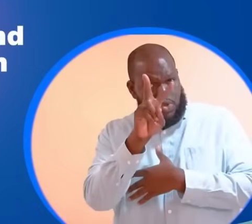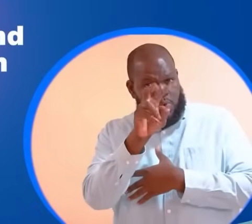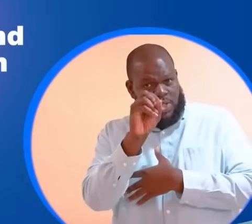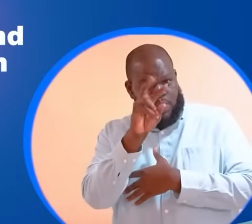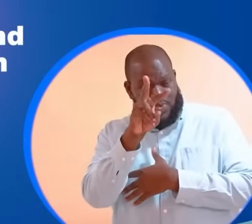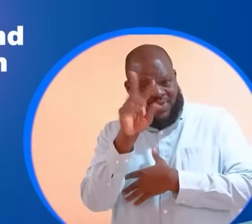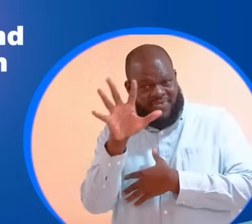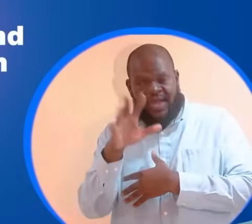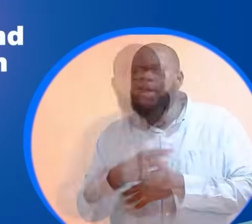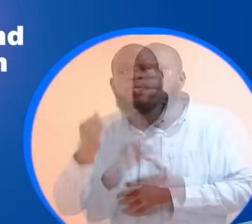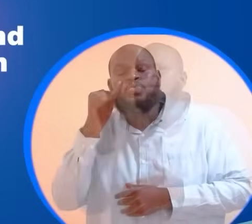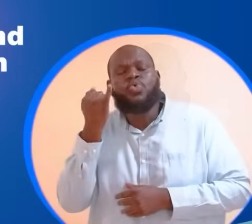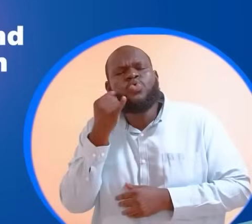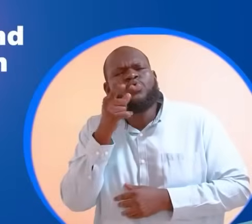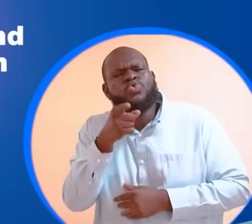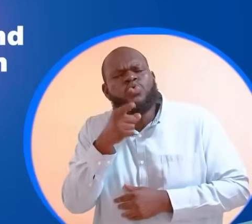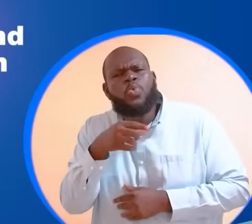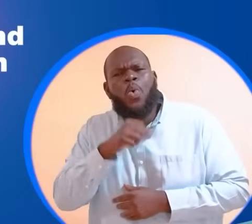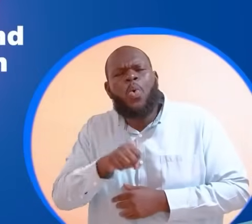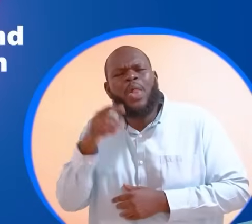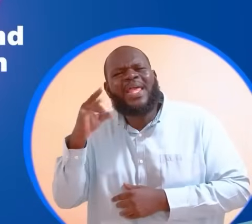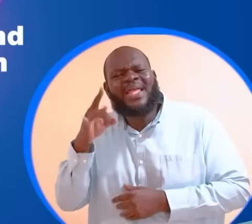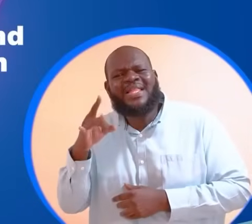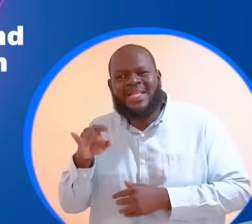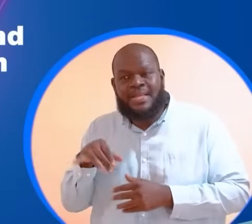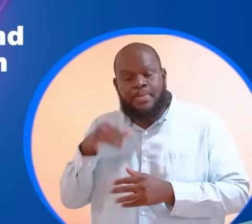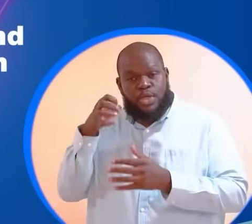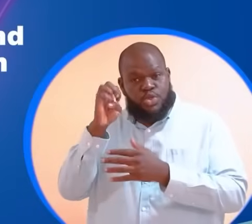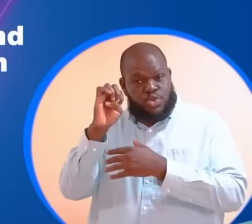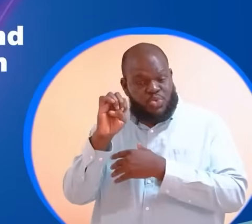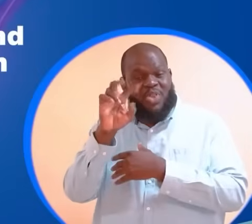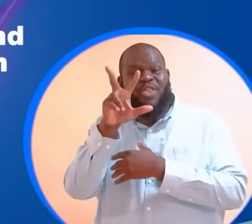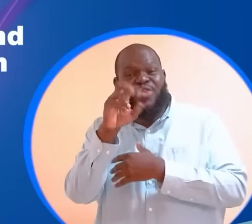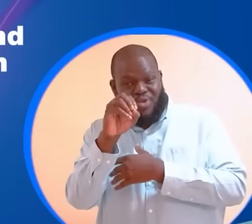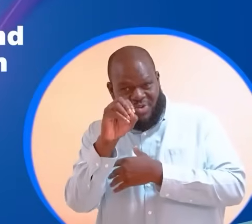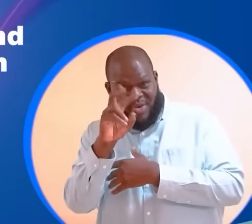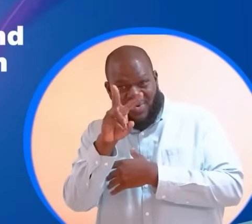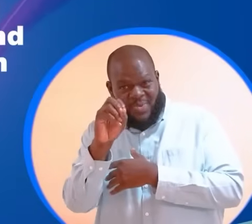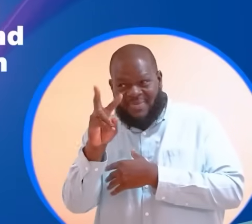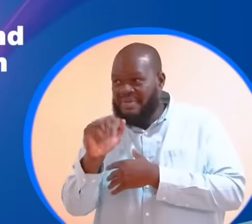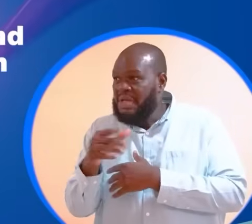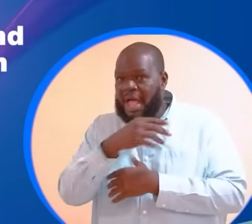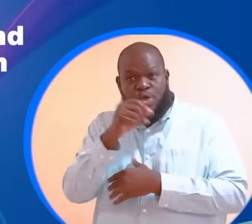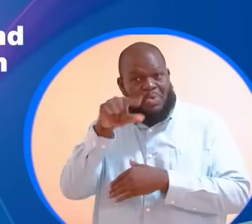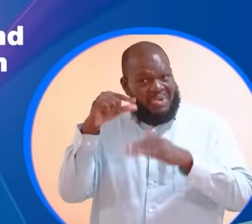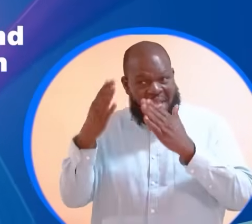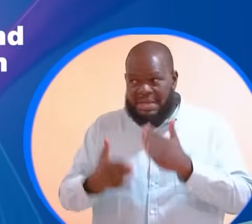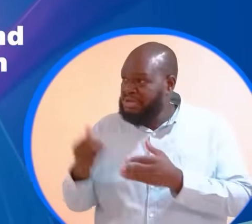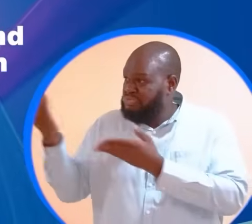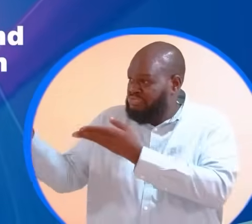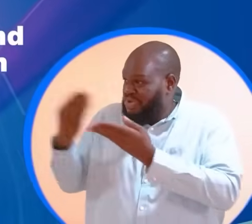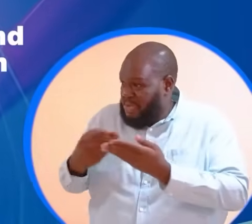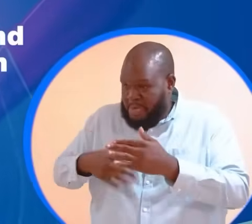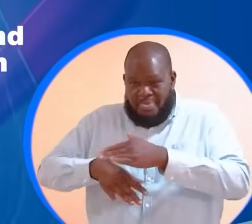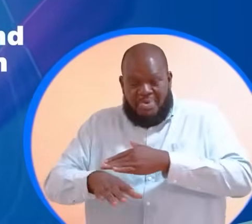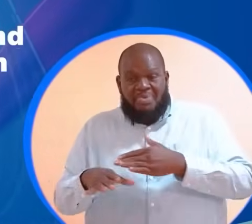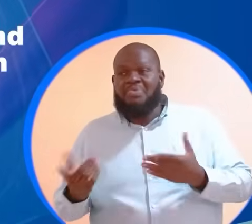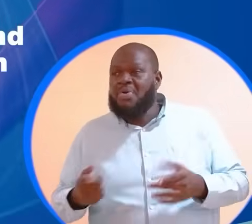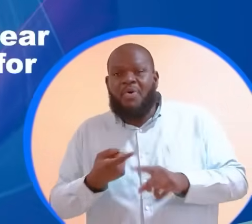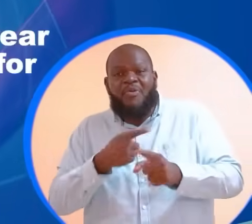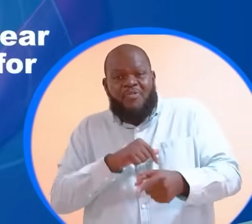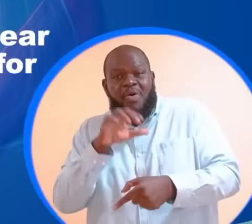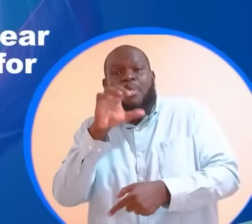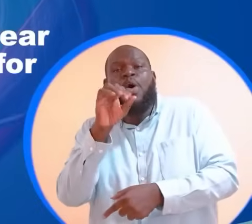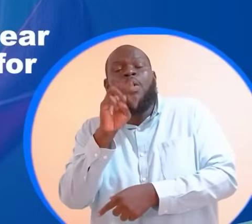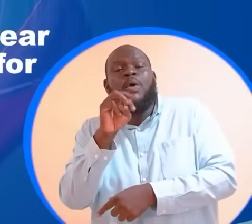If you will be 18 years or older by June 30, 2025 and you're a Guyanese citizen by birth, descent or naturalization or a citizen from a